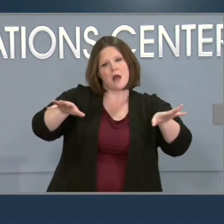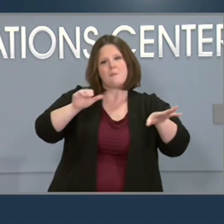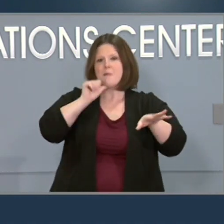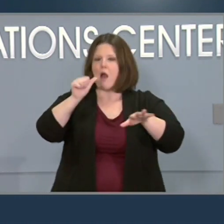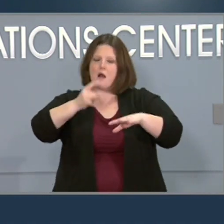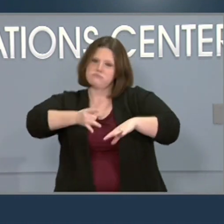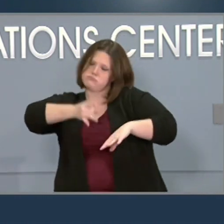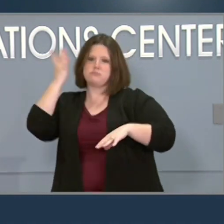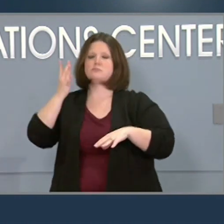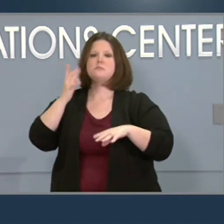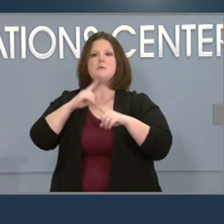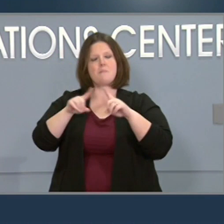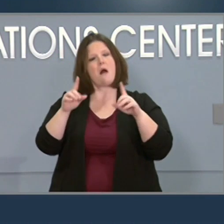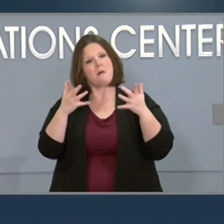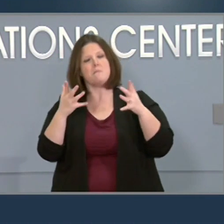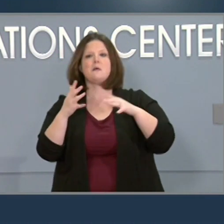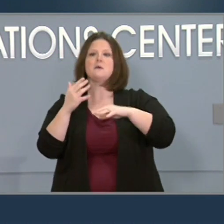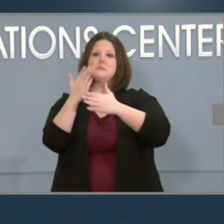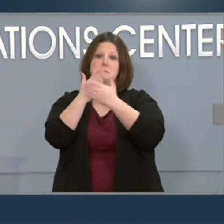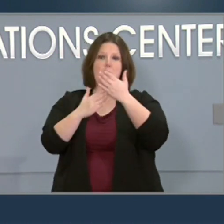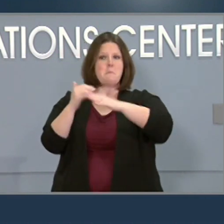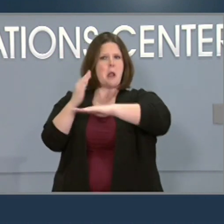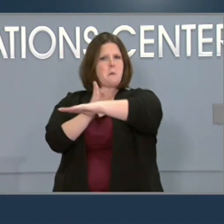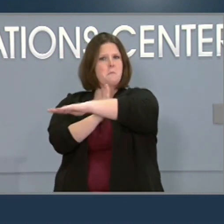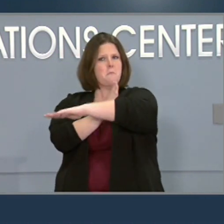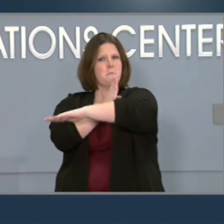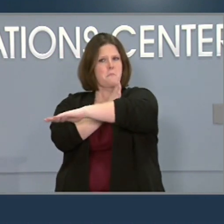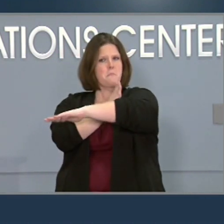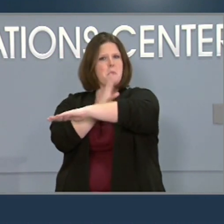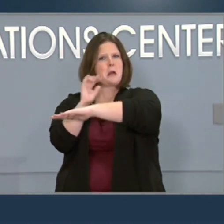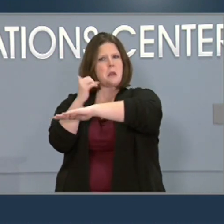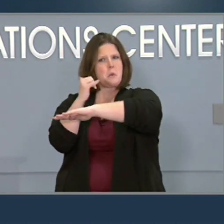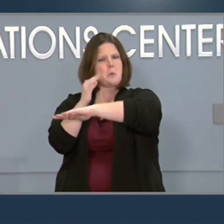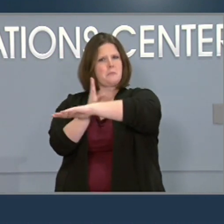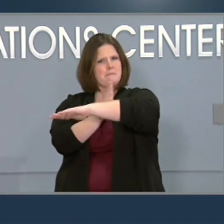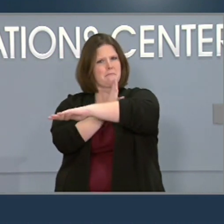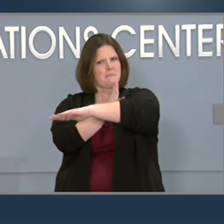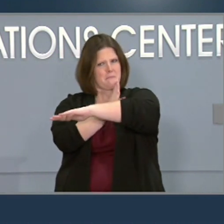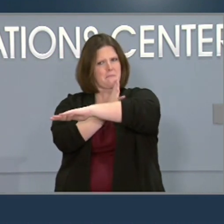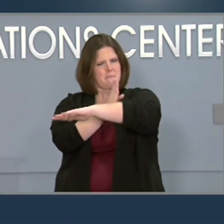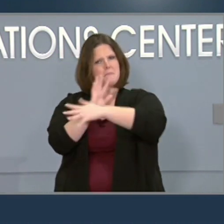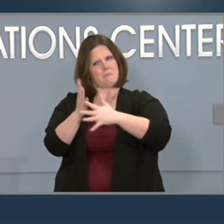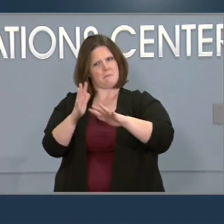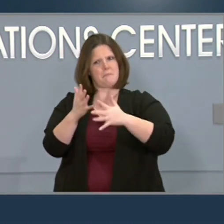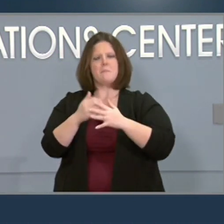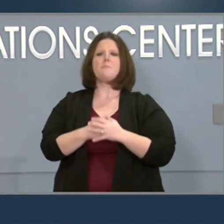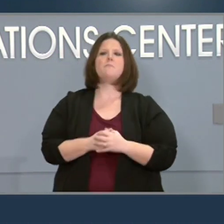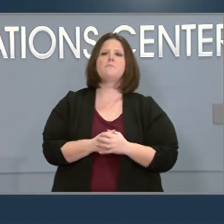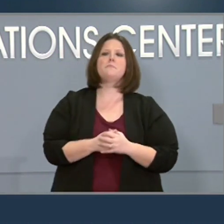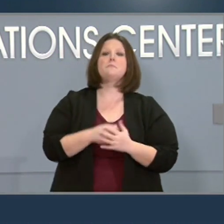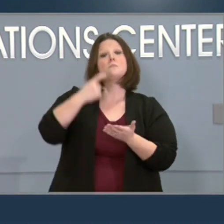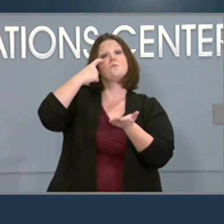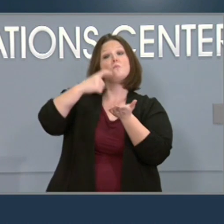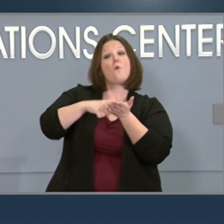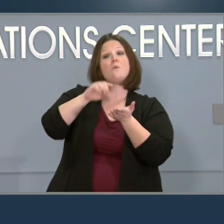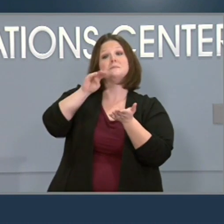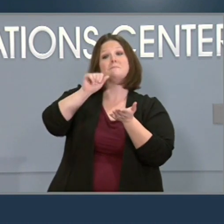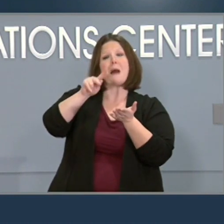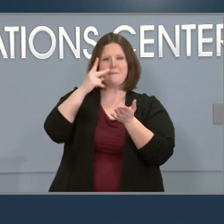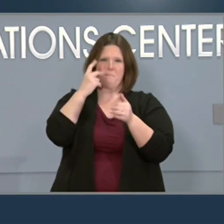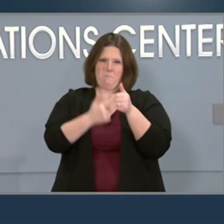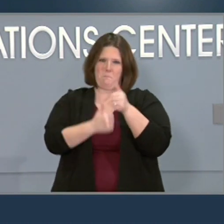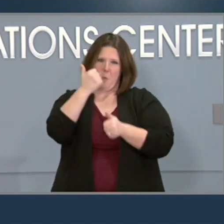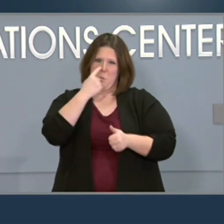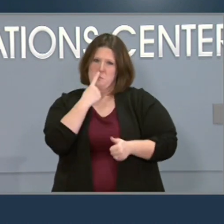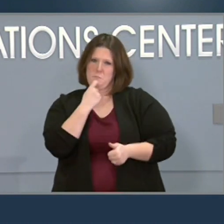Carolina counties are now yellow with a moderate level of community transmission. And you can see, looking at the map, the western part of